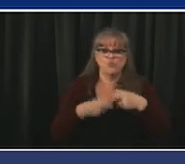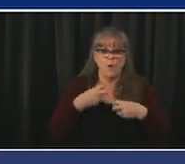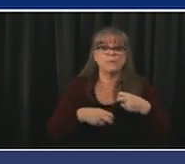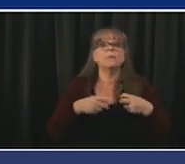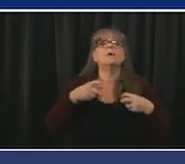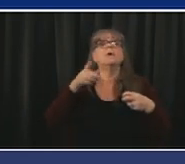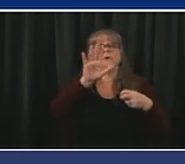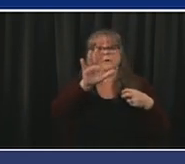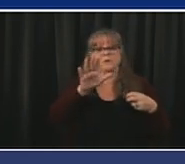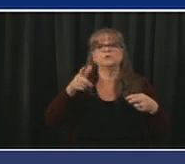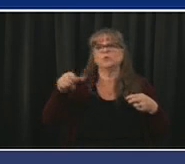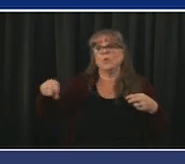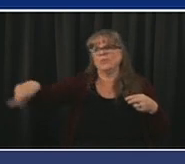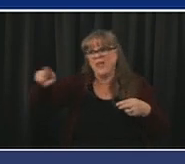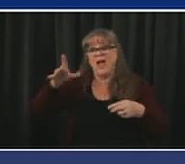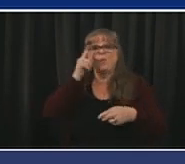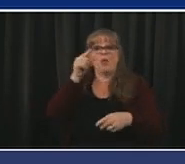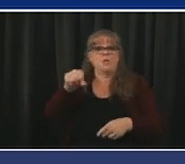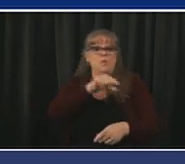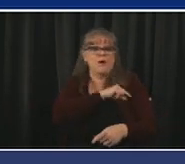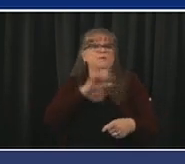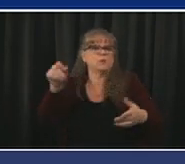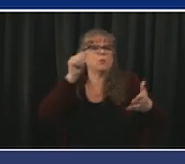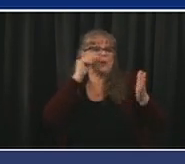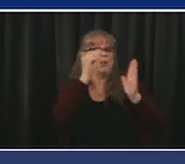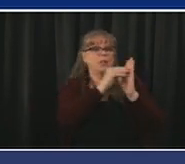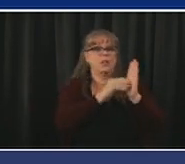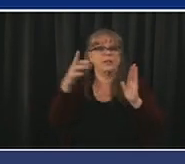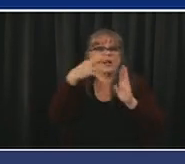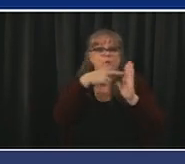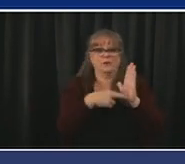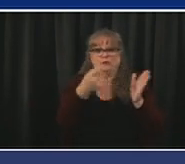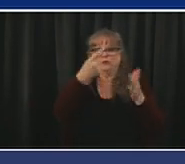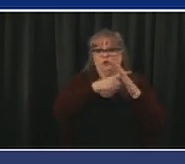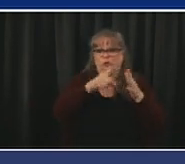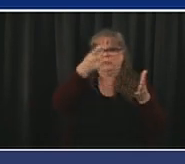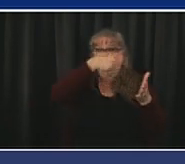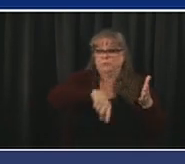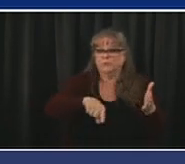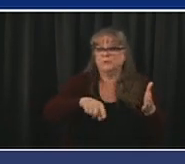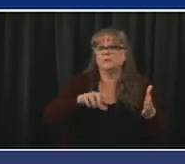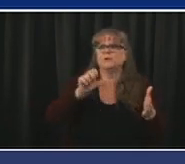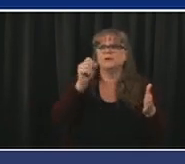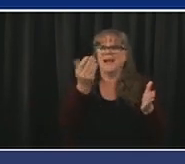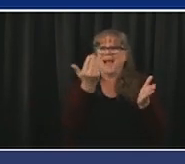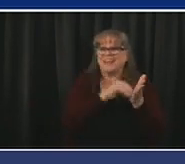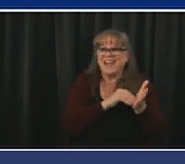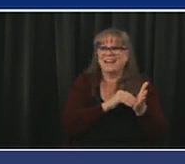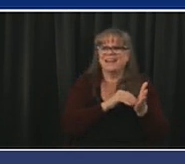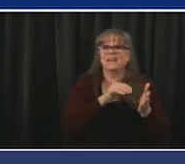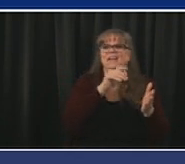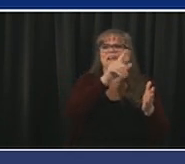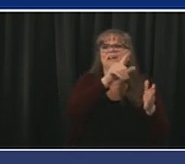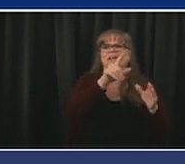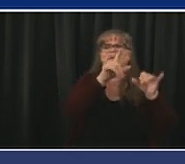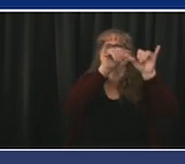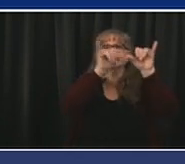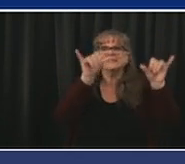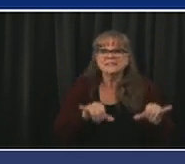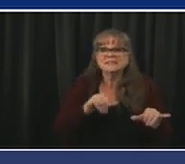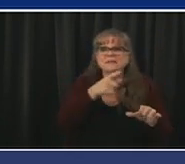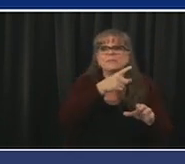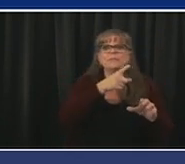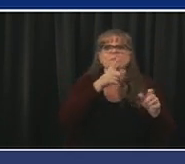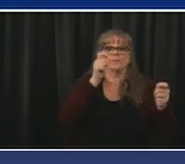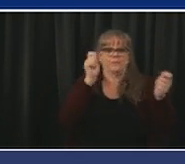They just got this, moments before you. We told them just hours ago. So they're going to be updating their systems. They're committed to